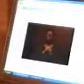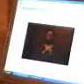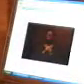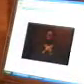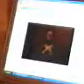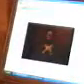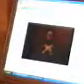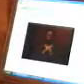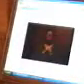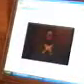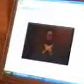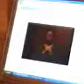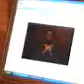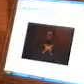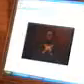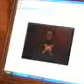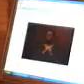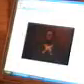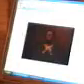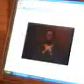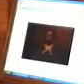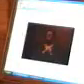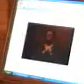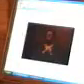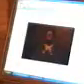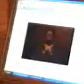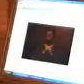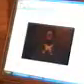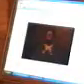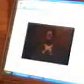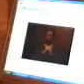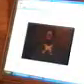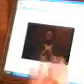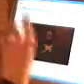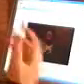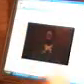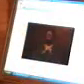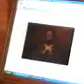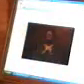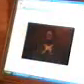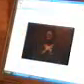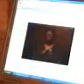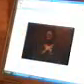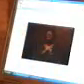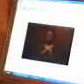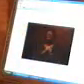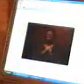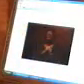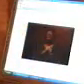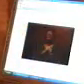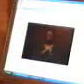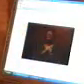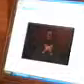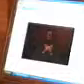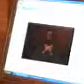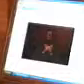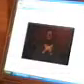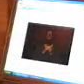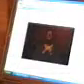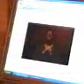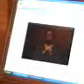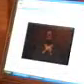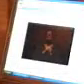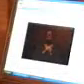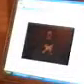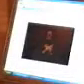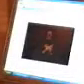have had on those who are deaf, and the different perspectives I'm sure that deaf individuals have of growing